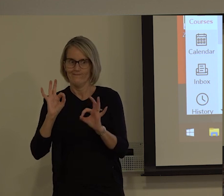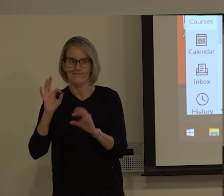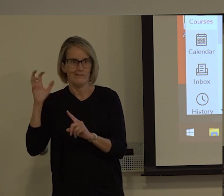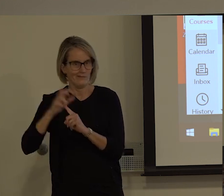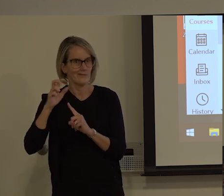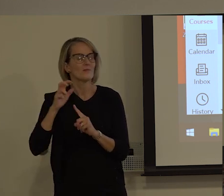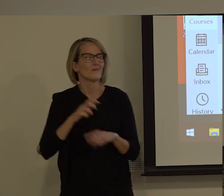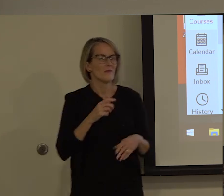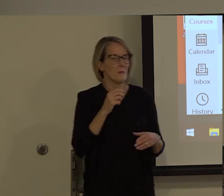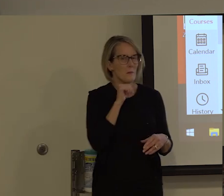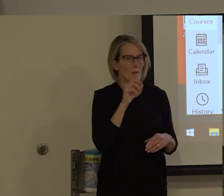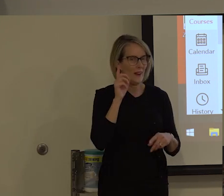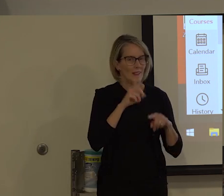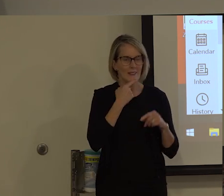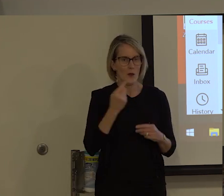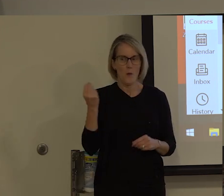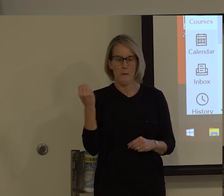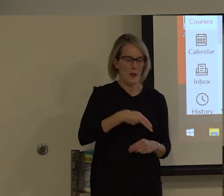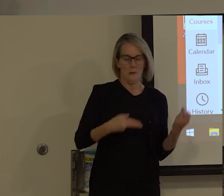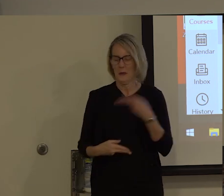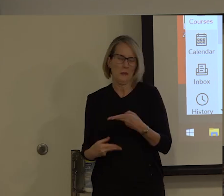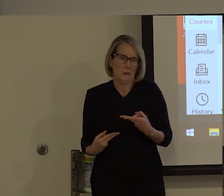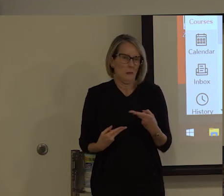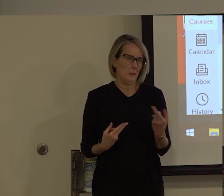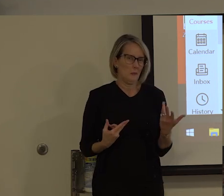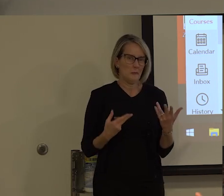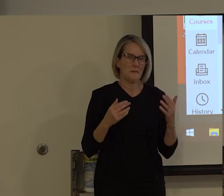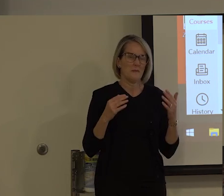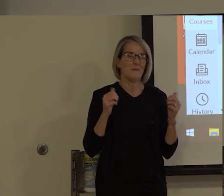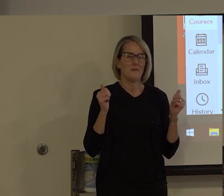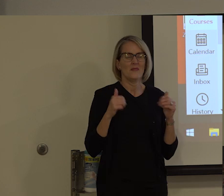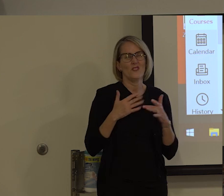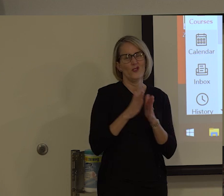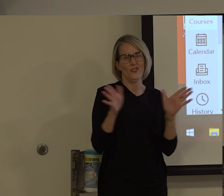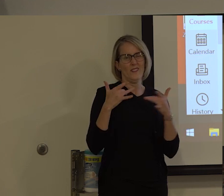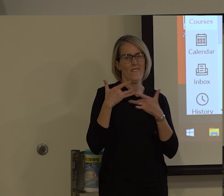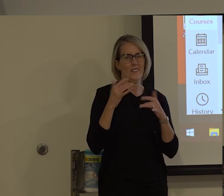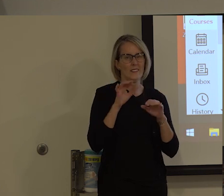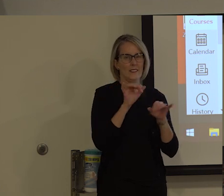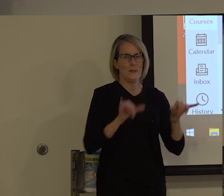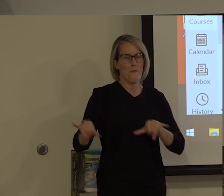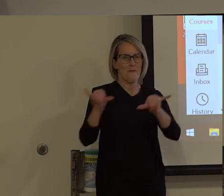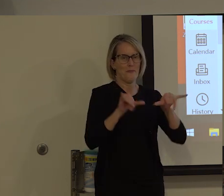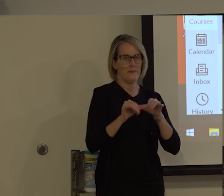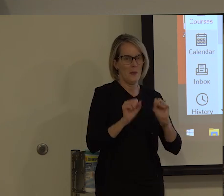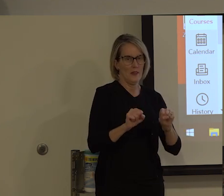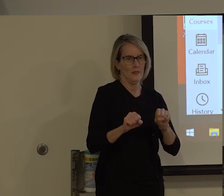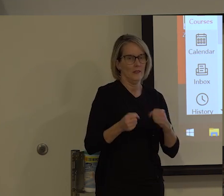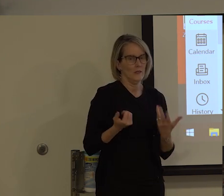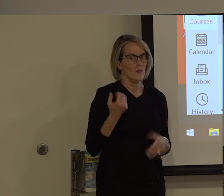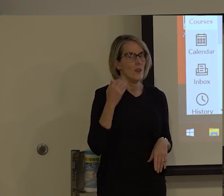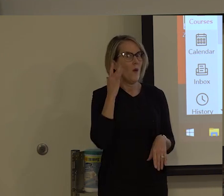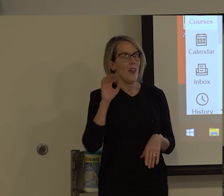one's not necessarily better than the other because they all have the same capabilities. Also, again, why